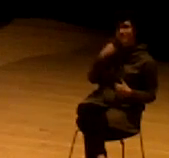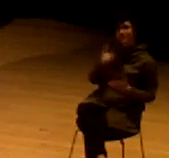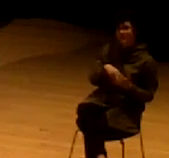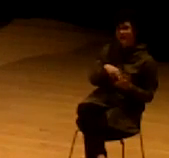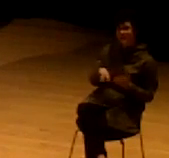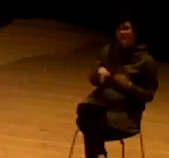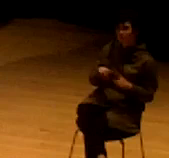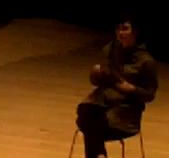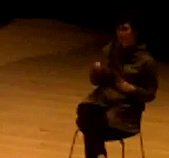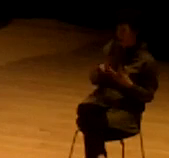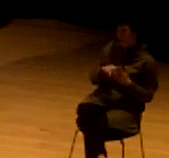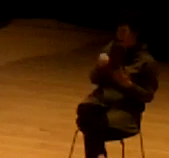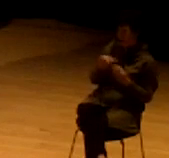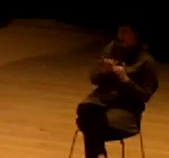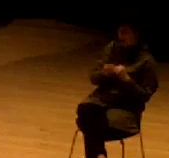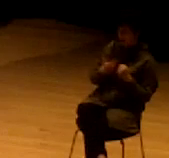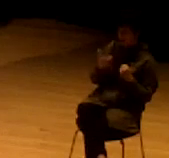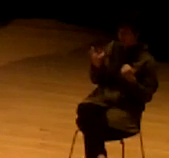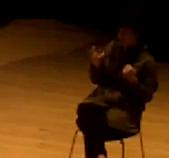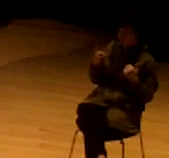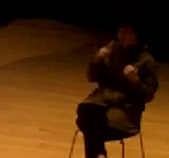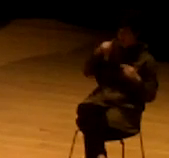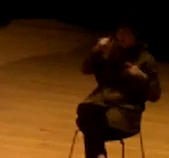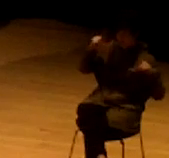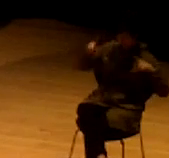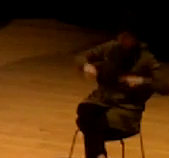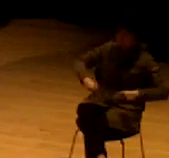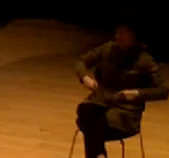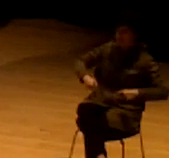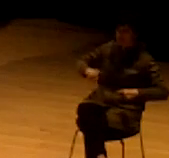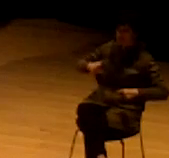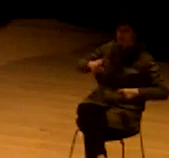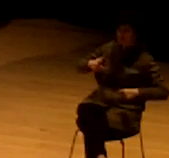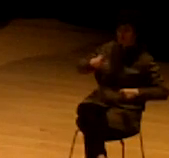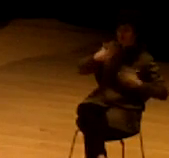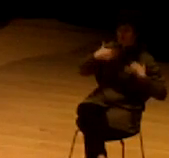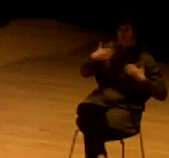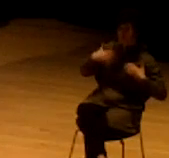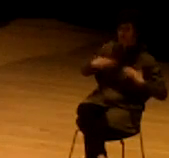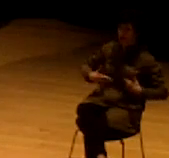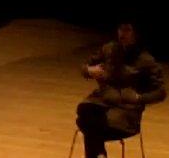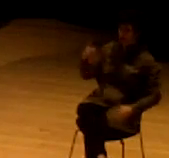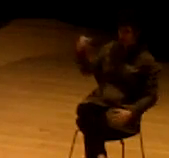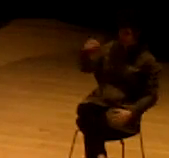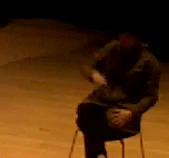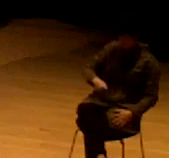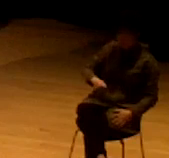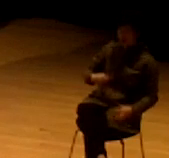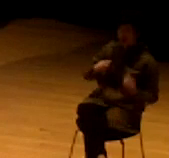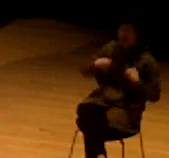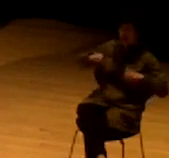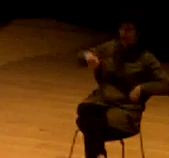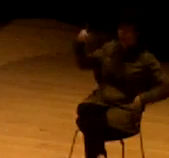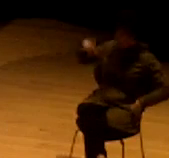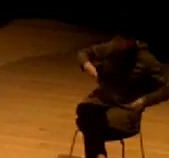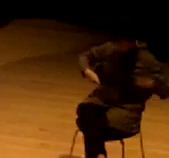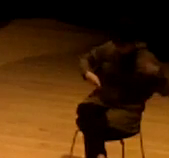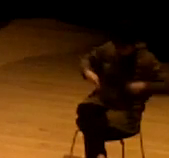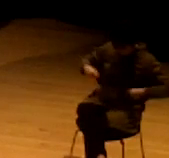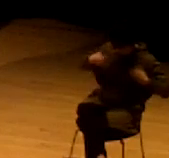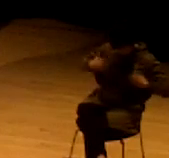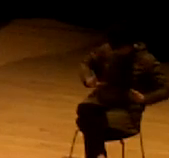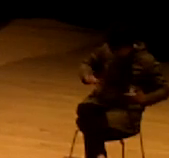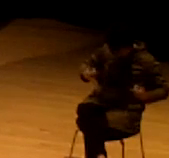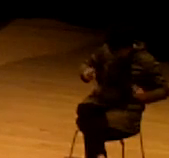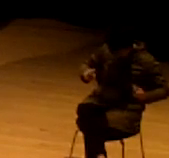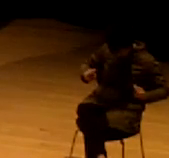ask my body what I wanted to do. And now I'm in a place where I feel I can pretty much ask my body to do anything I wanted to do, and that has really